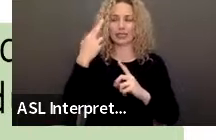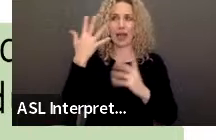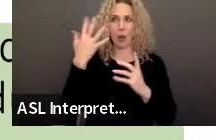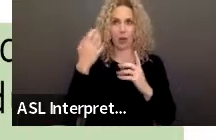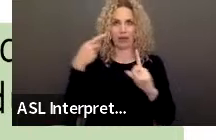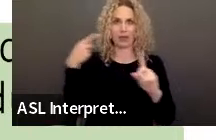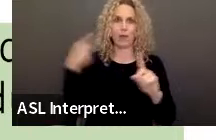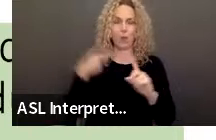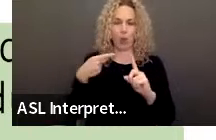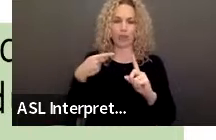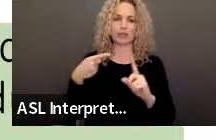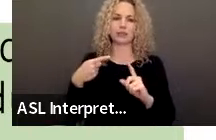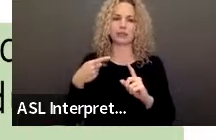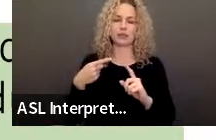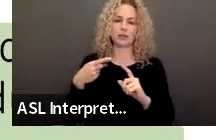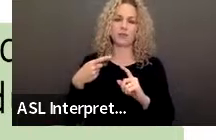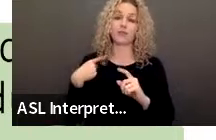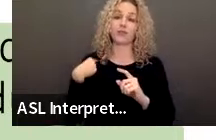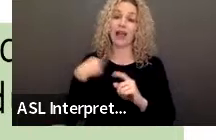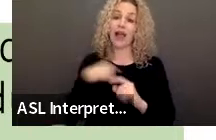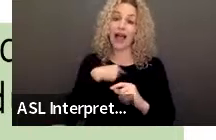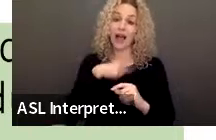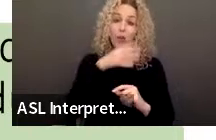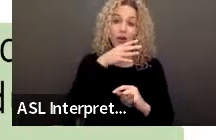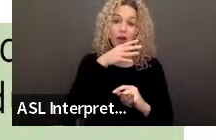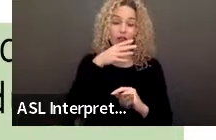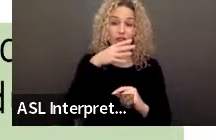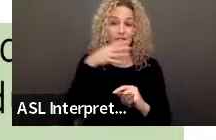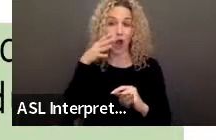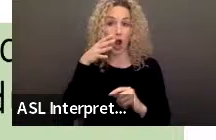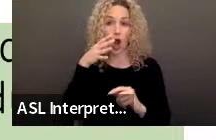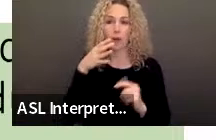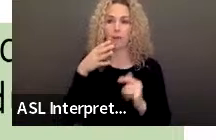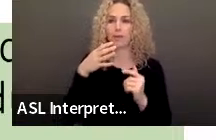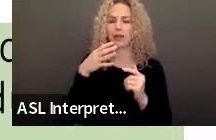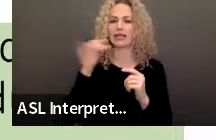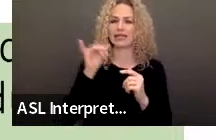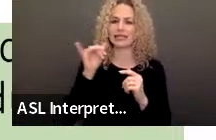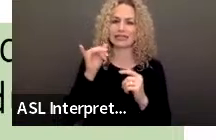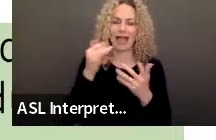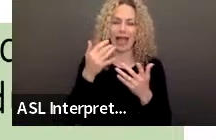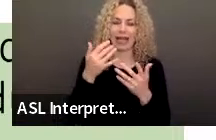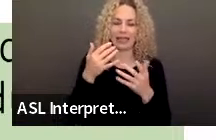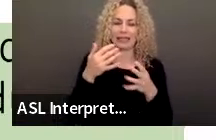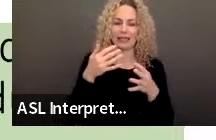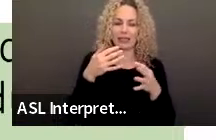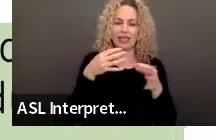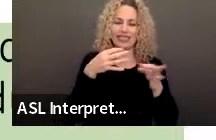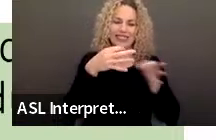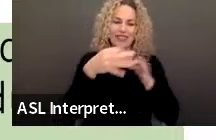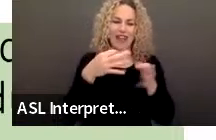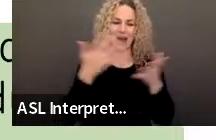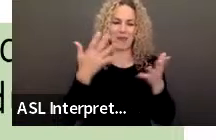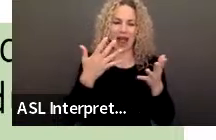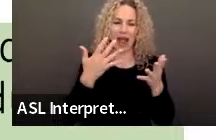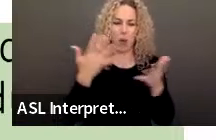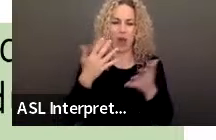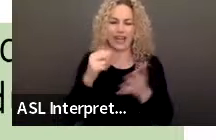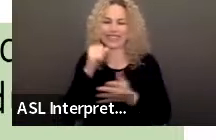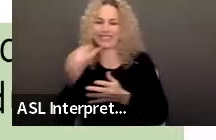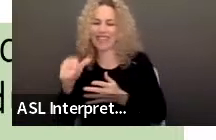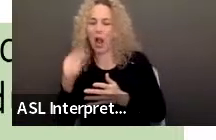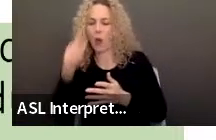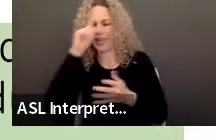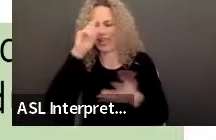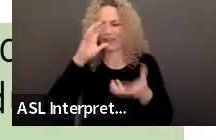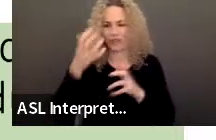point is that our farm it's almost defined as much by what it's not. So we frequently get confused